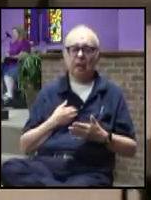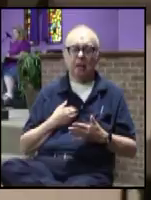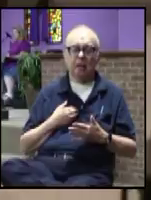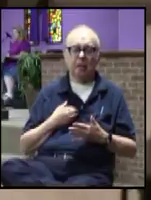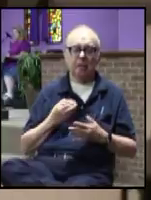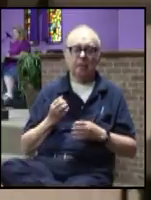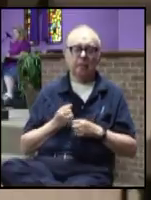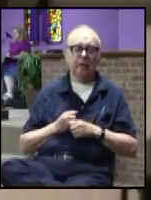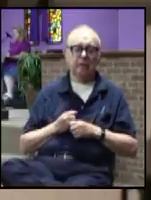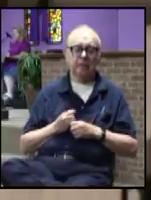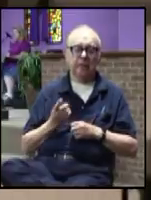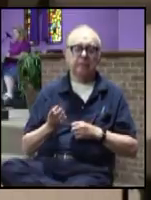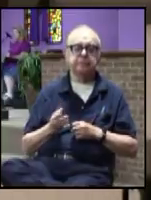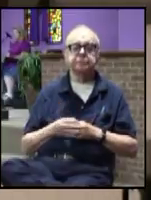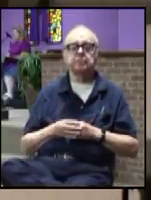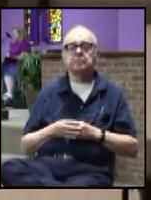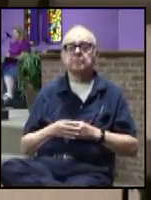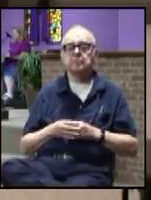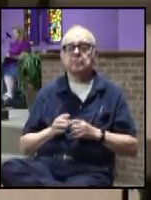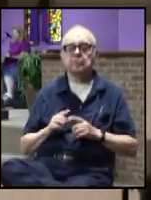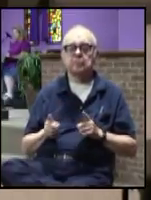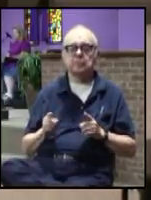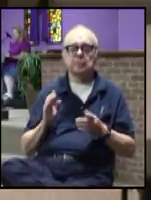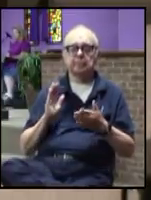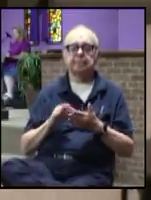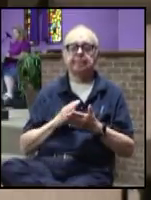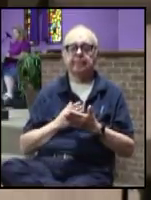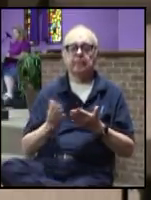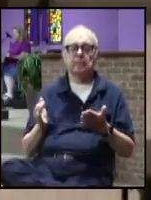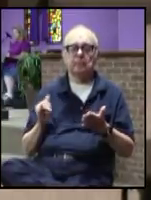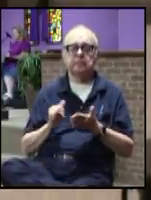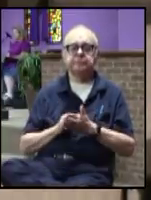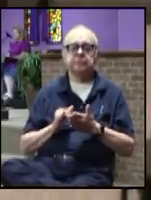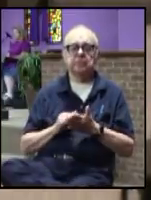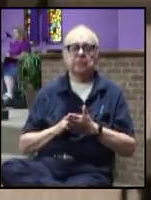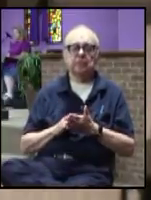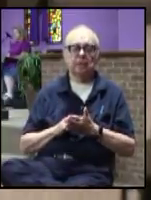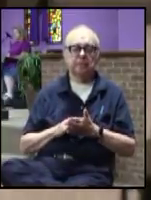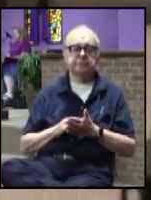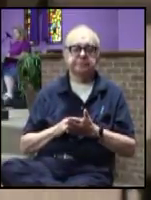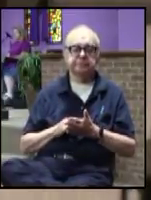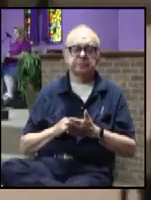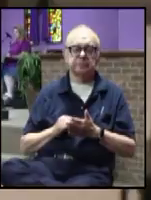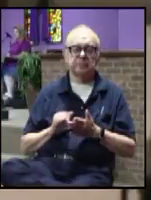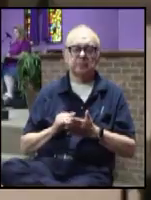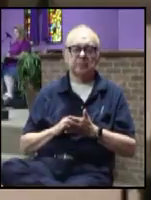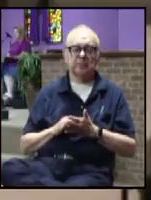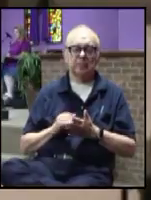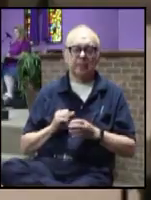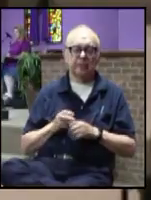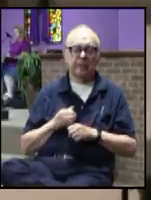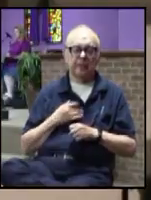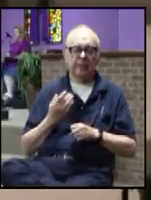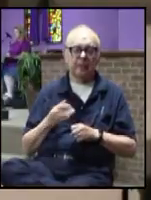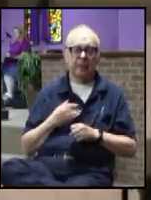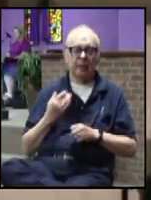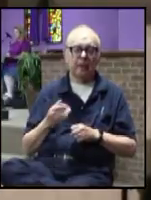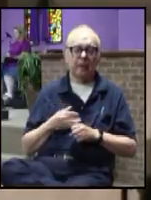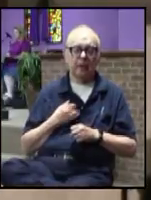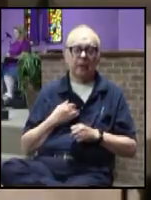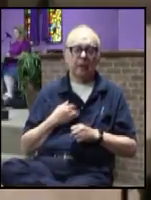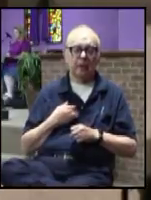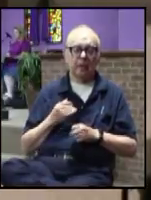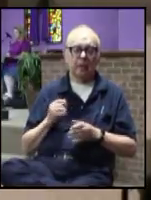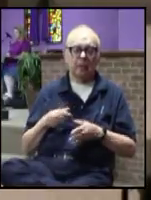can do about it. We got to depend on Him. But it's the little stuff that we fail so much with. Because we let